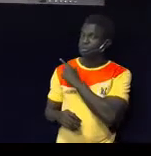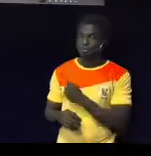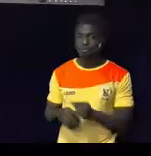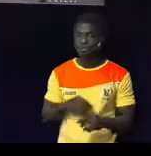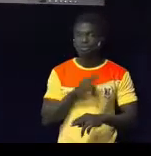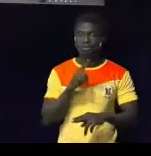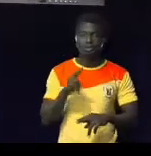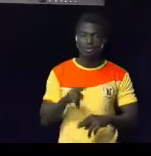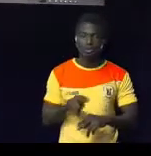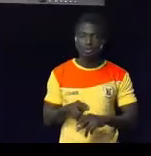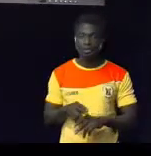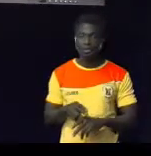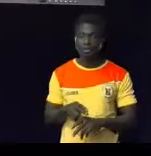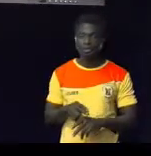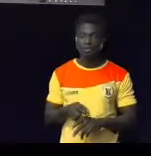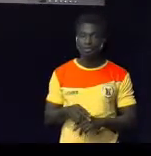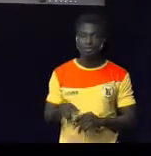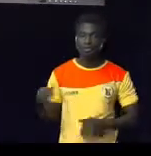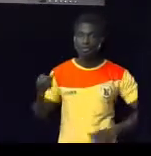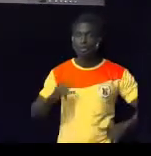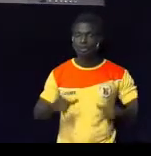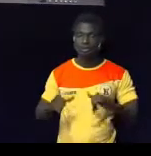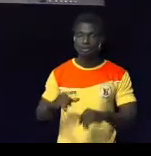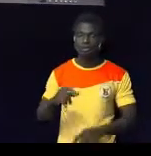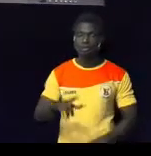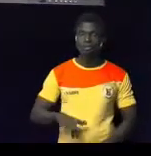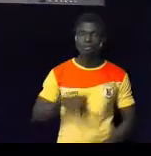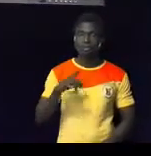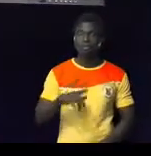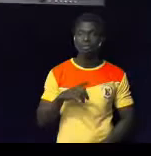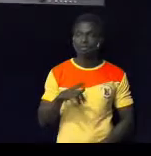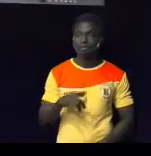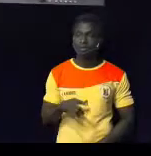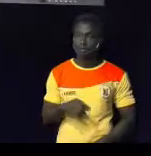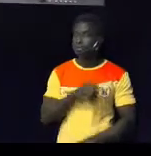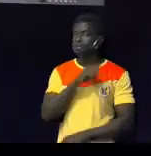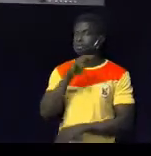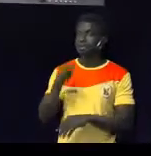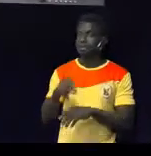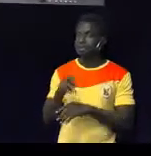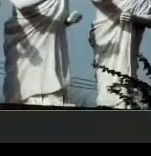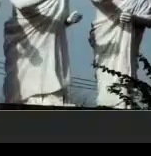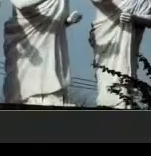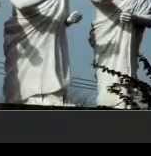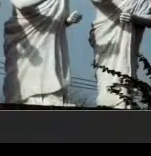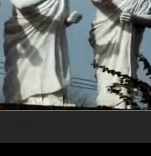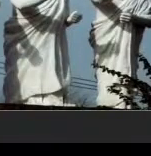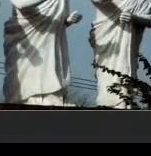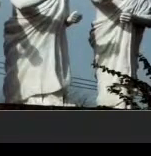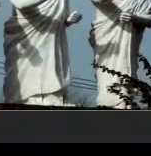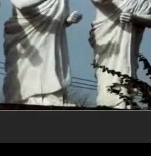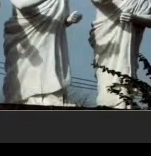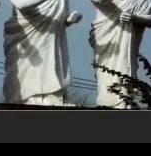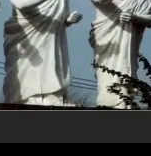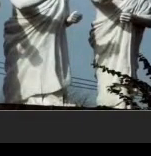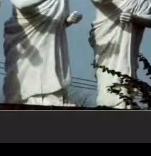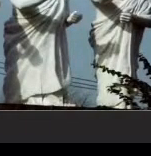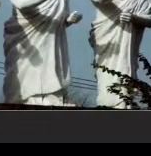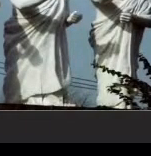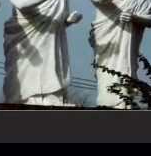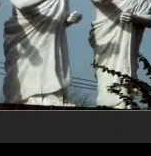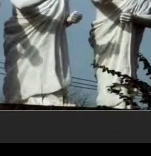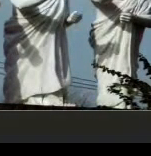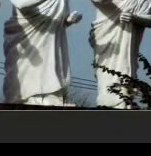National Arts Theatre Lagos. It's a monument. This is a National Assembly here. It's a monument to show the future